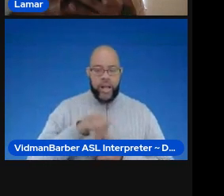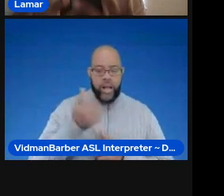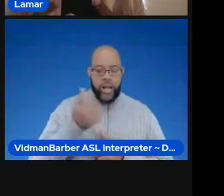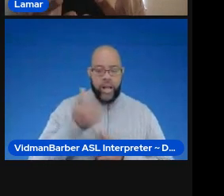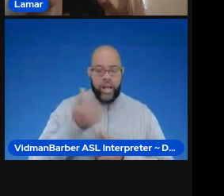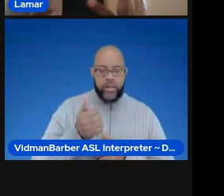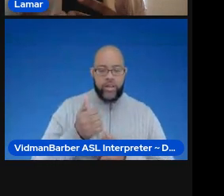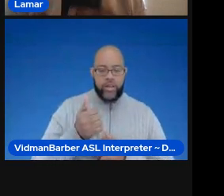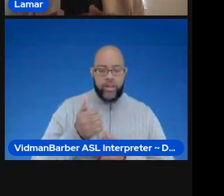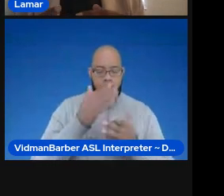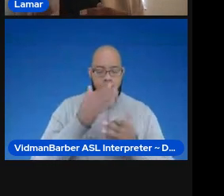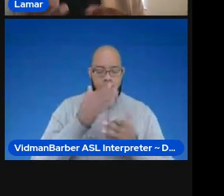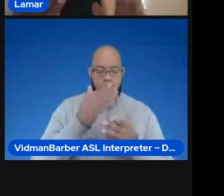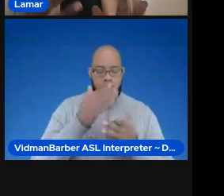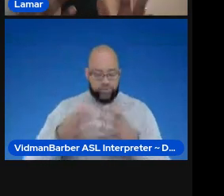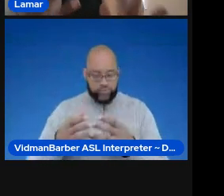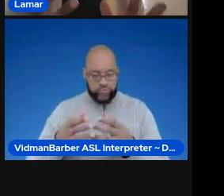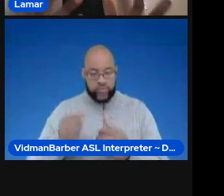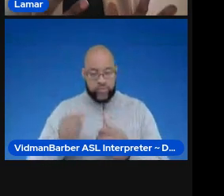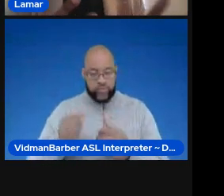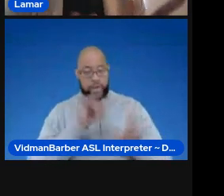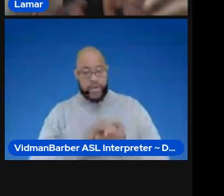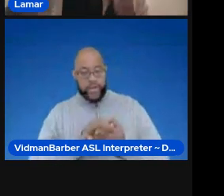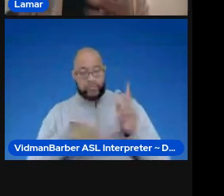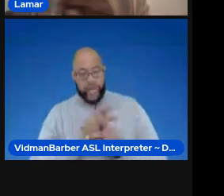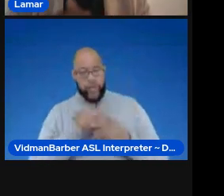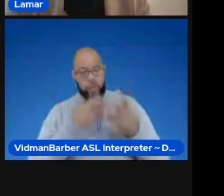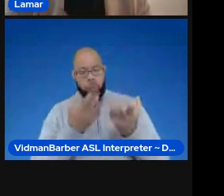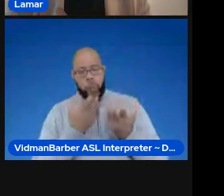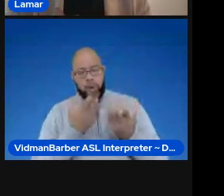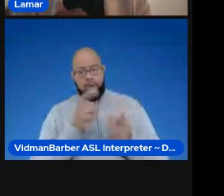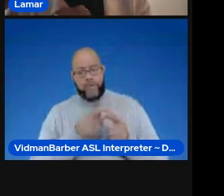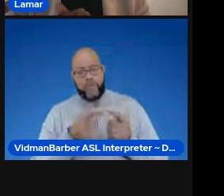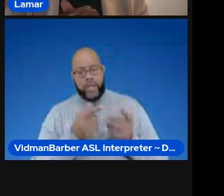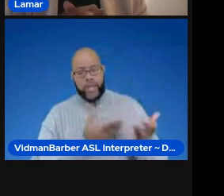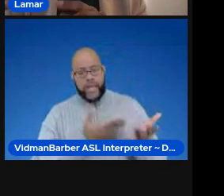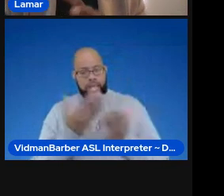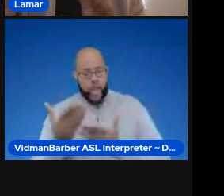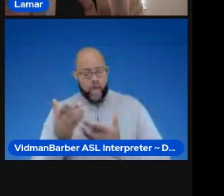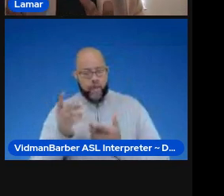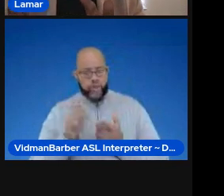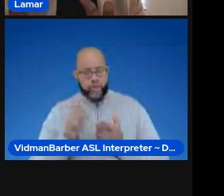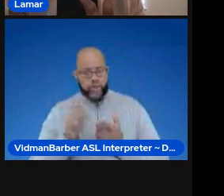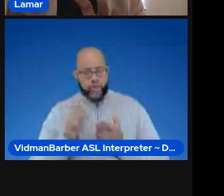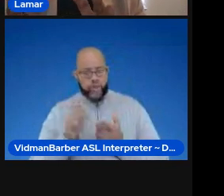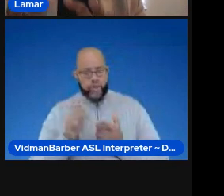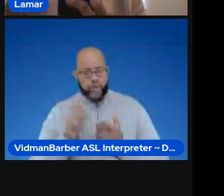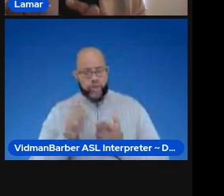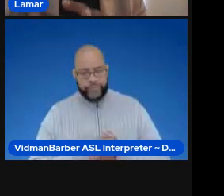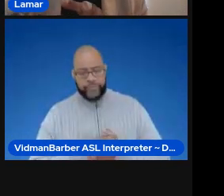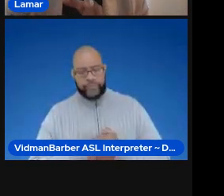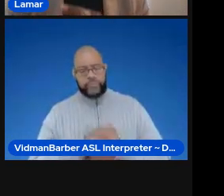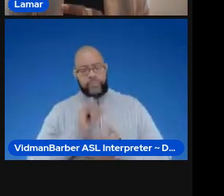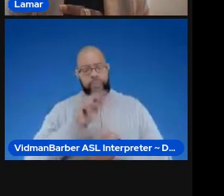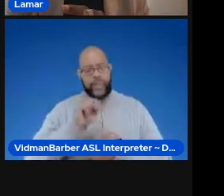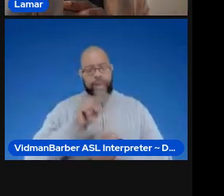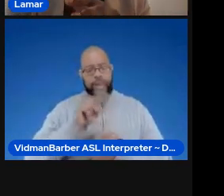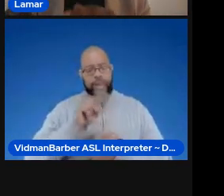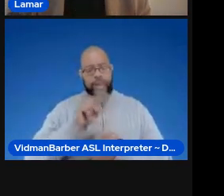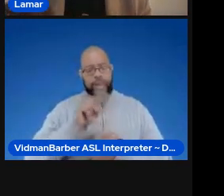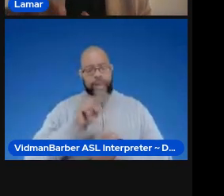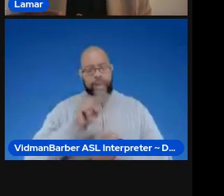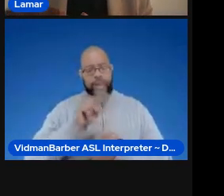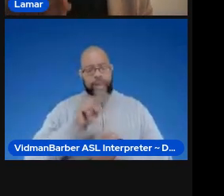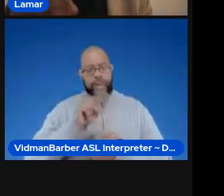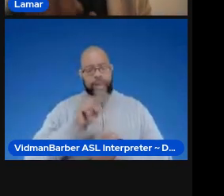in observing this phenotype, we wanted to then carry it over into an in vivo colonization model